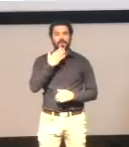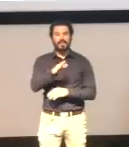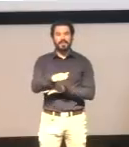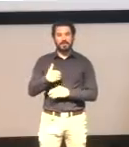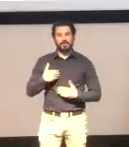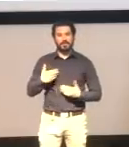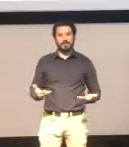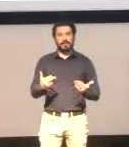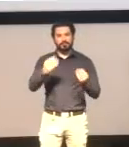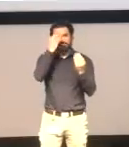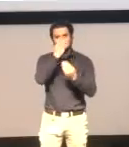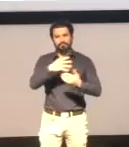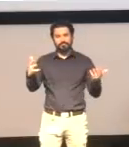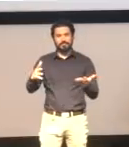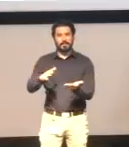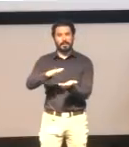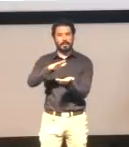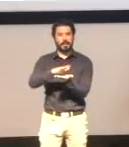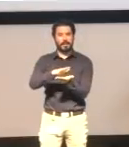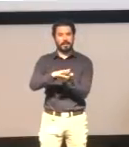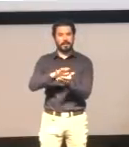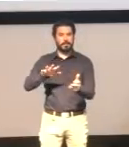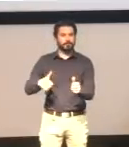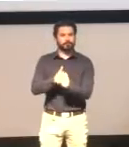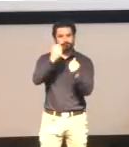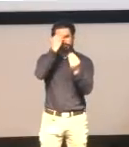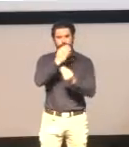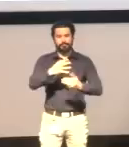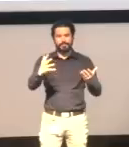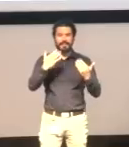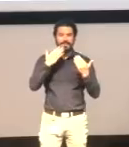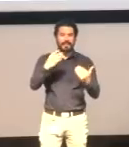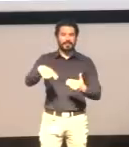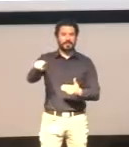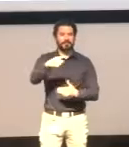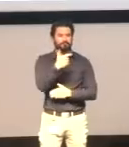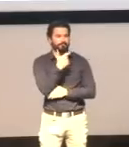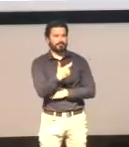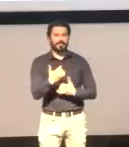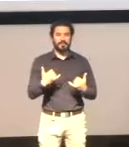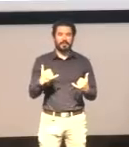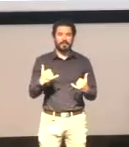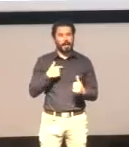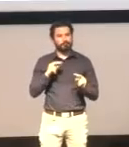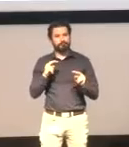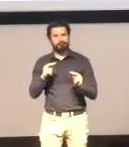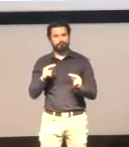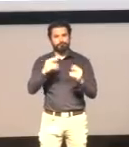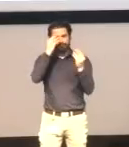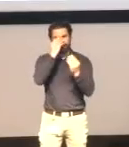here to provide the academic update, and thank you all for joining us today. I look forward to sharing with